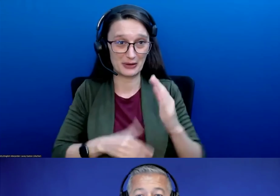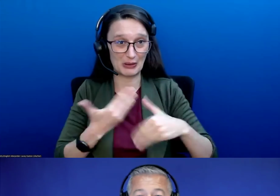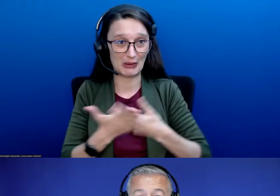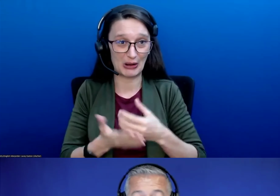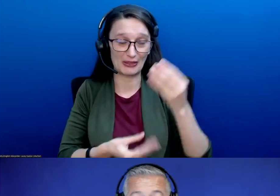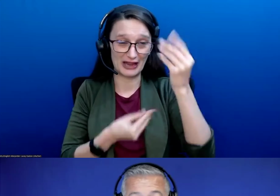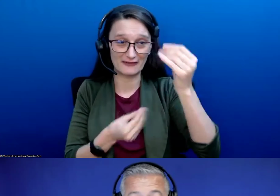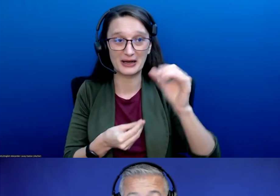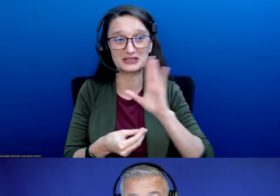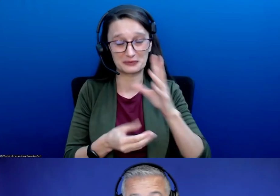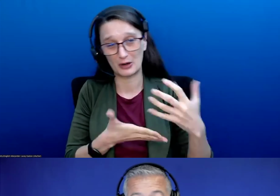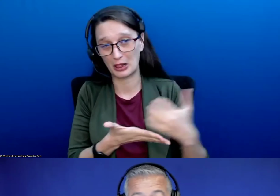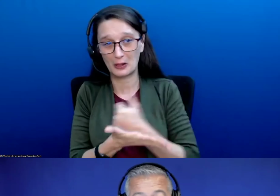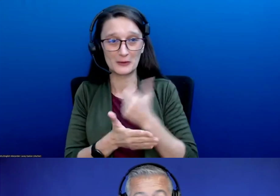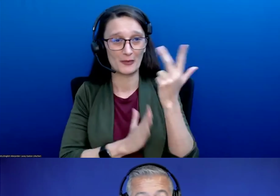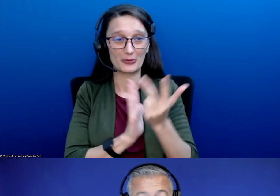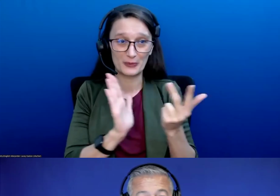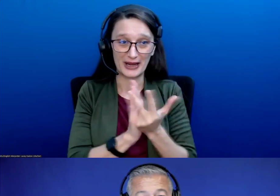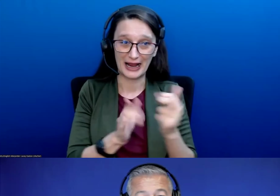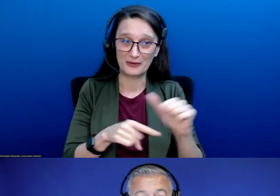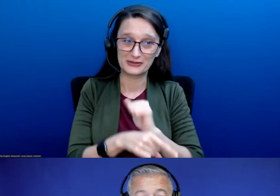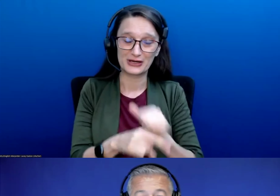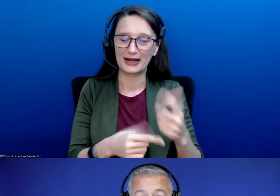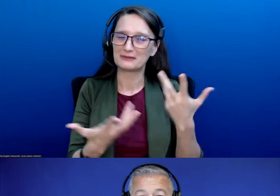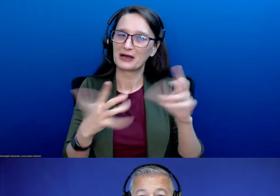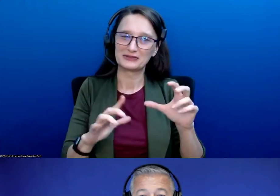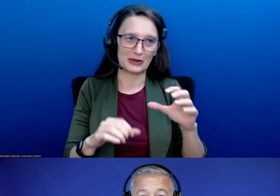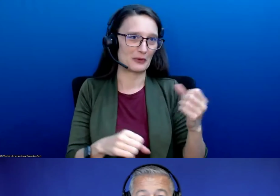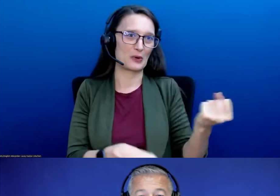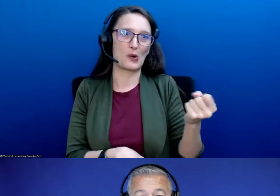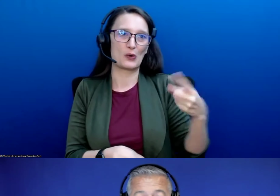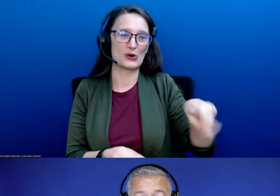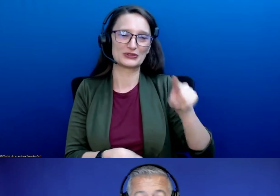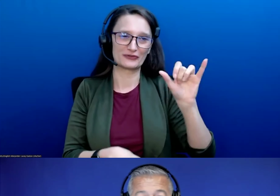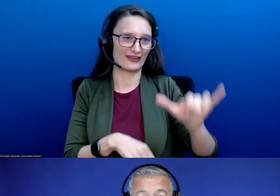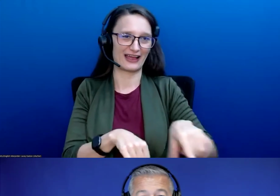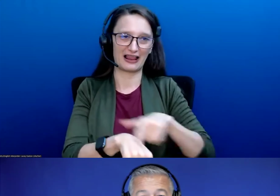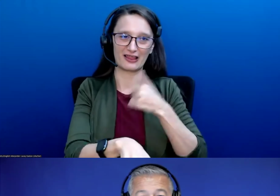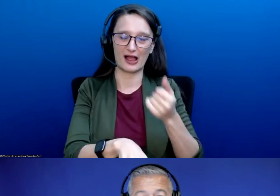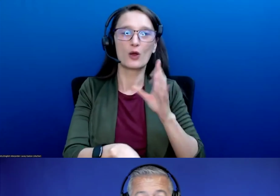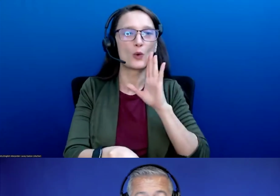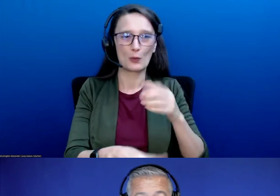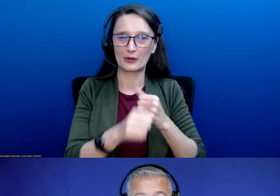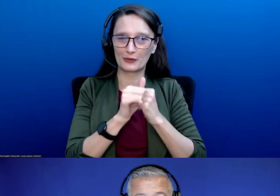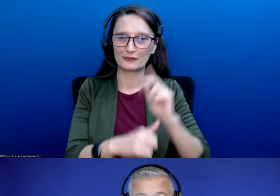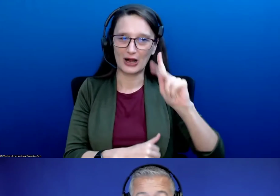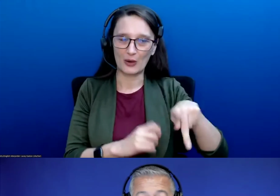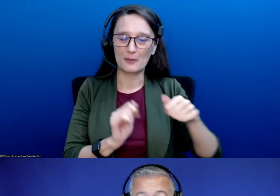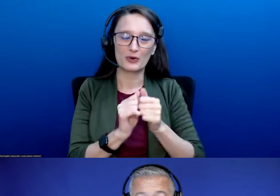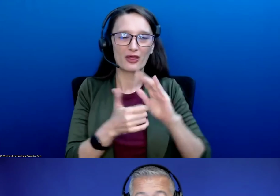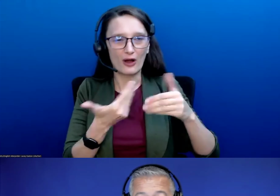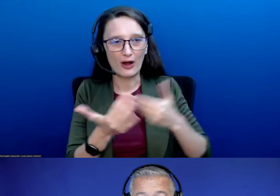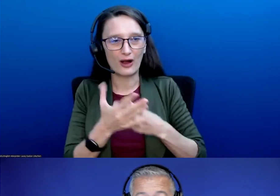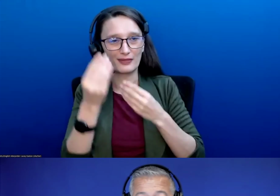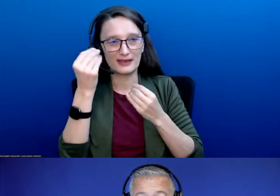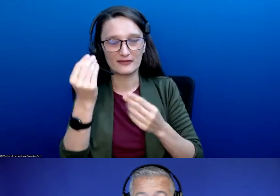to hold you that long. So we're going to follow up with all of this information that you saw today. We put